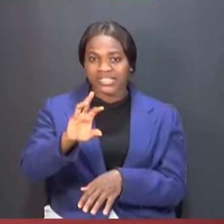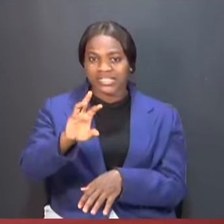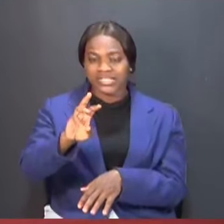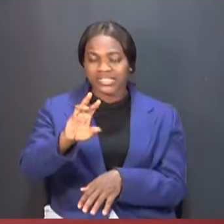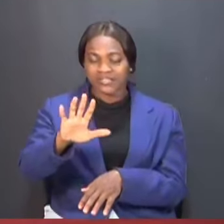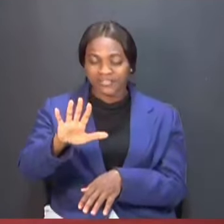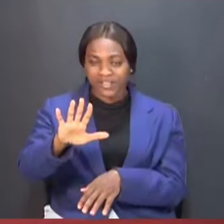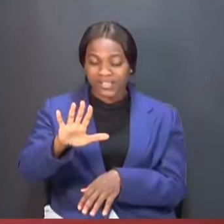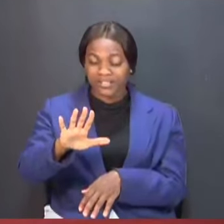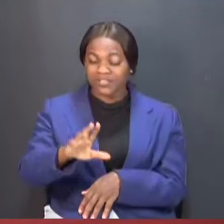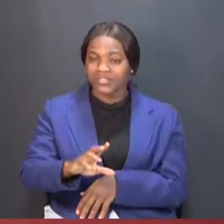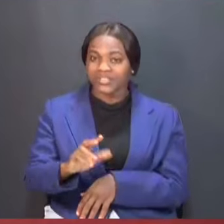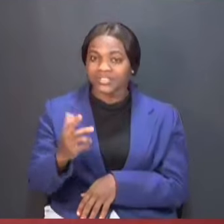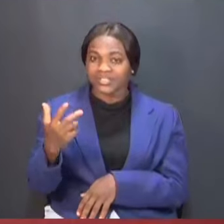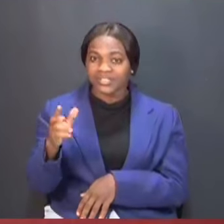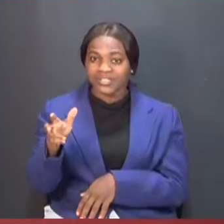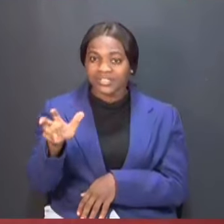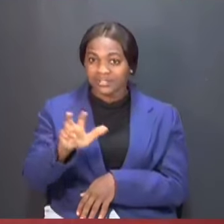300.